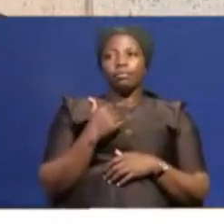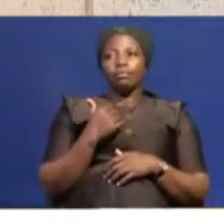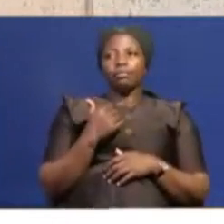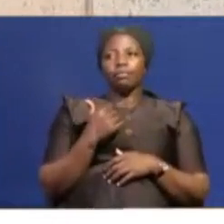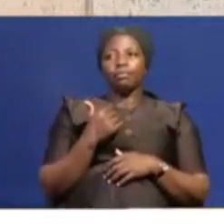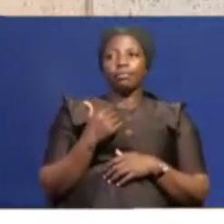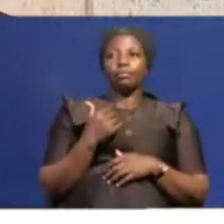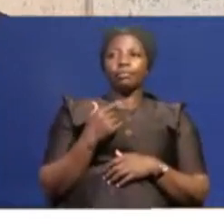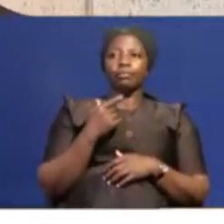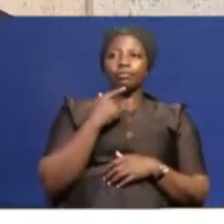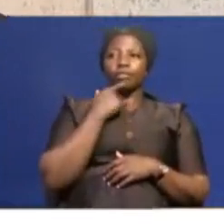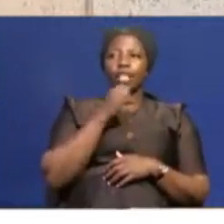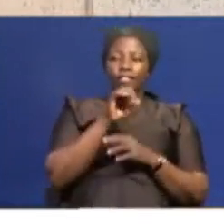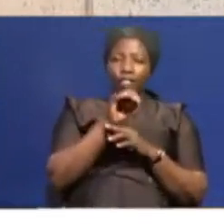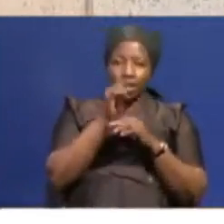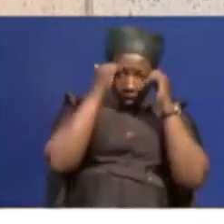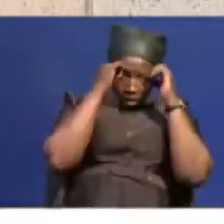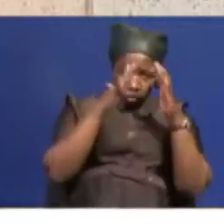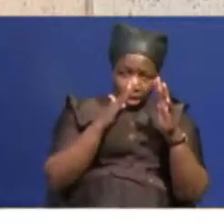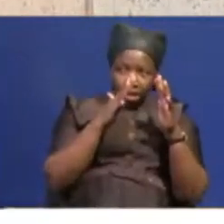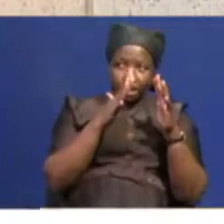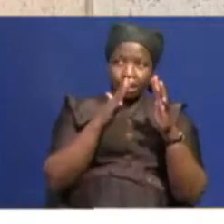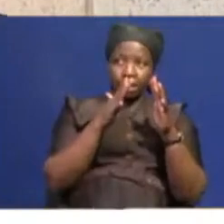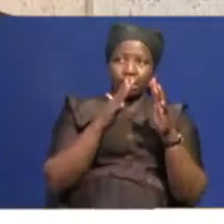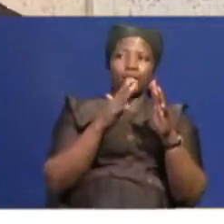and over time, we've been able to support more than